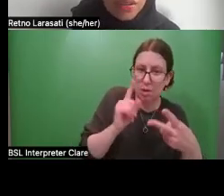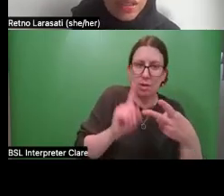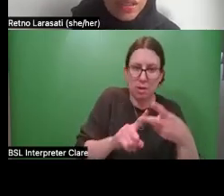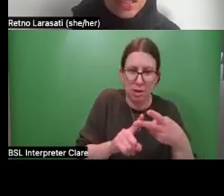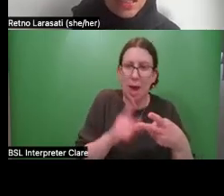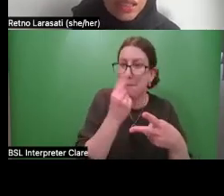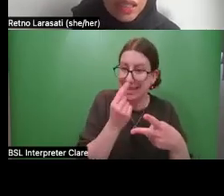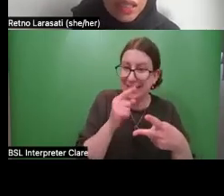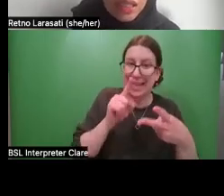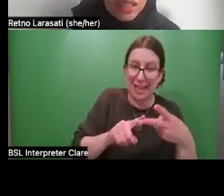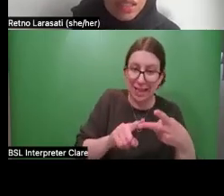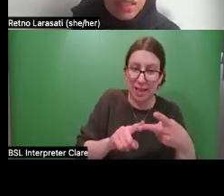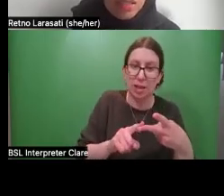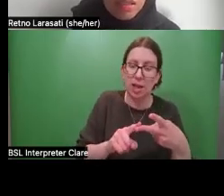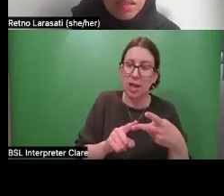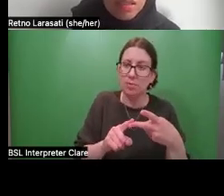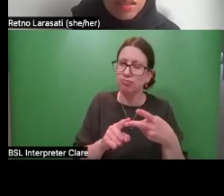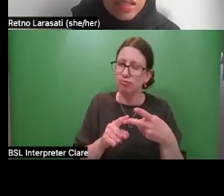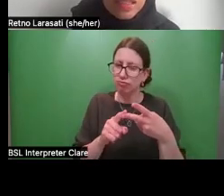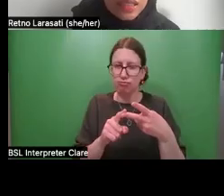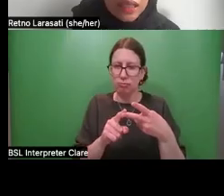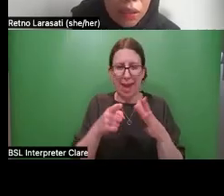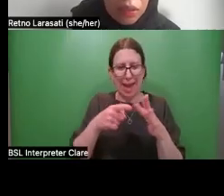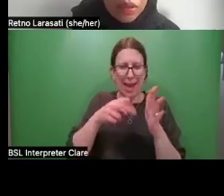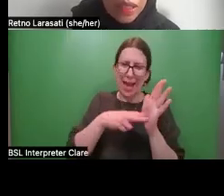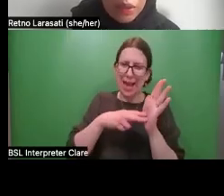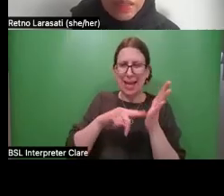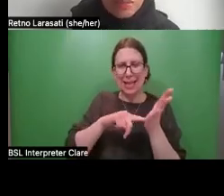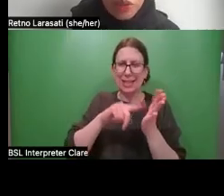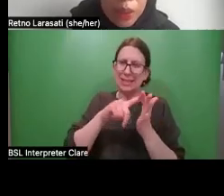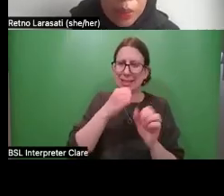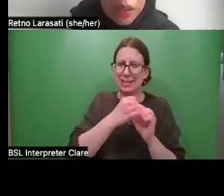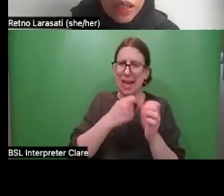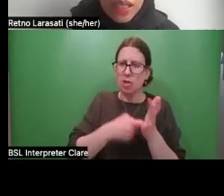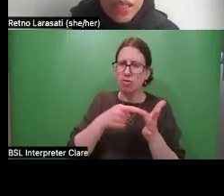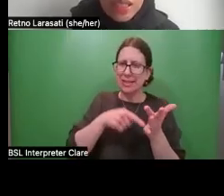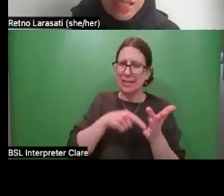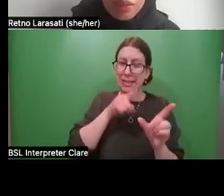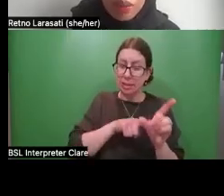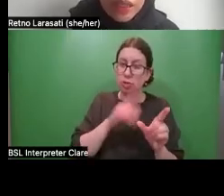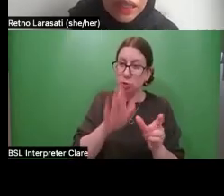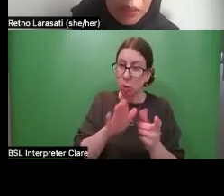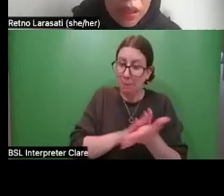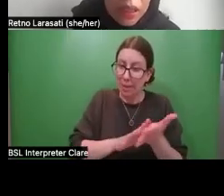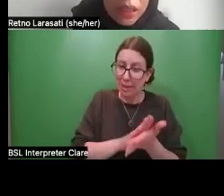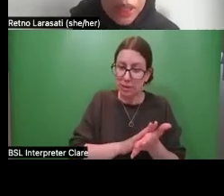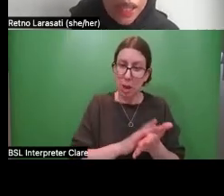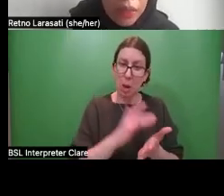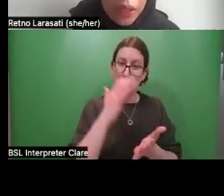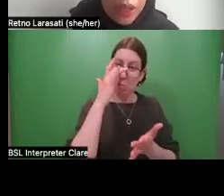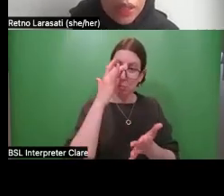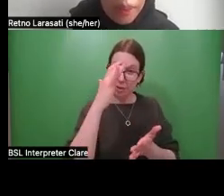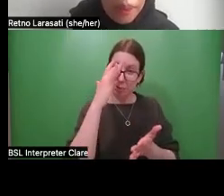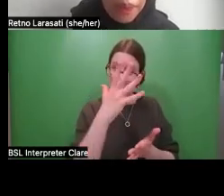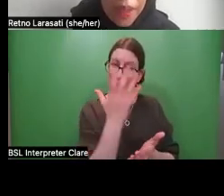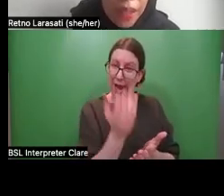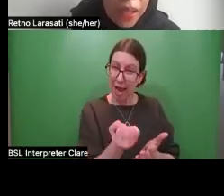AI consistently adhere to expected principles? Is it predictable in its